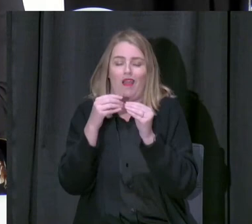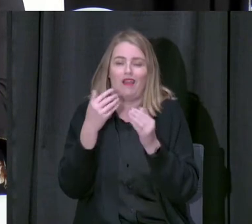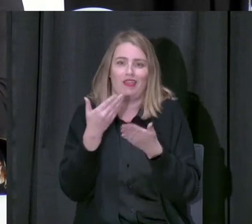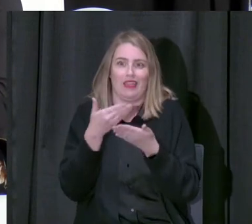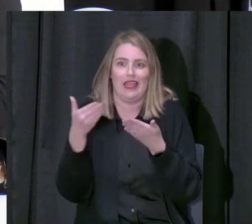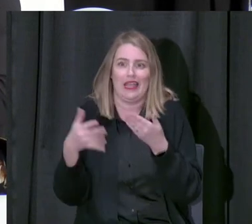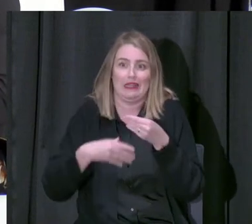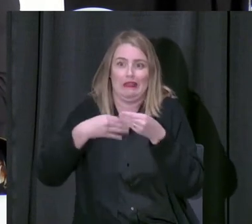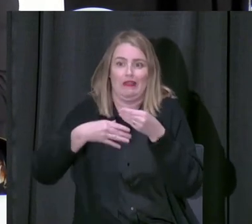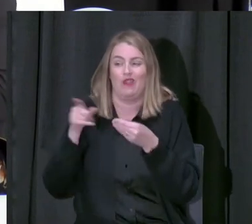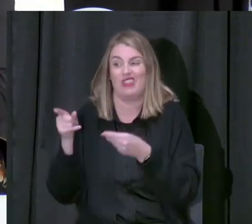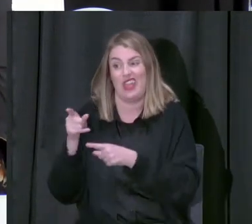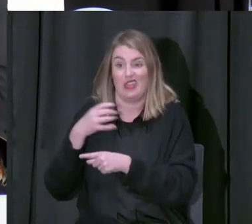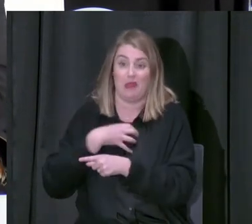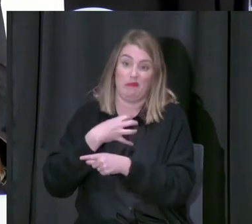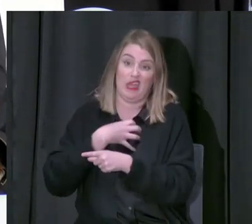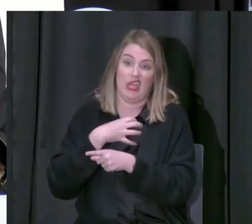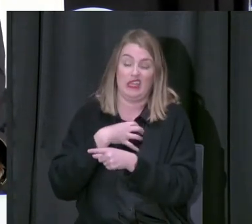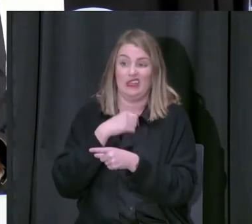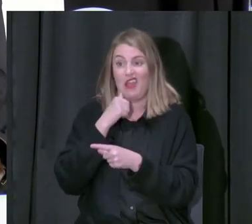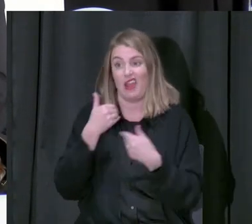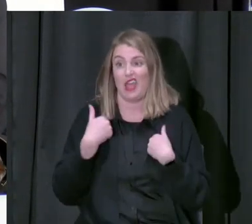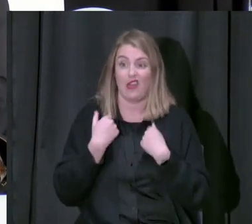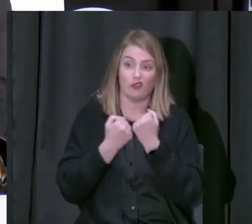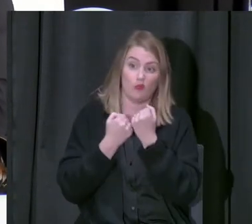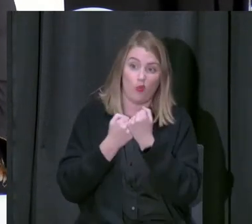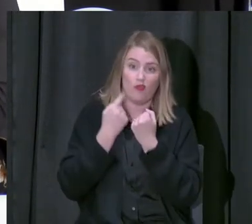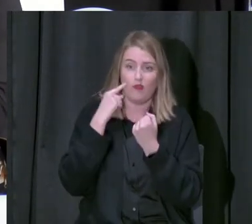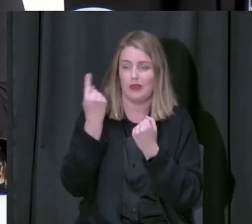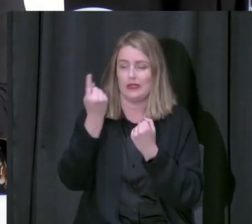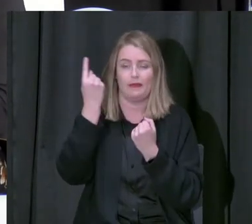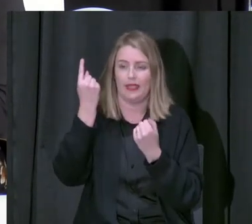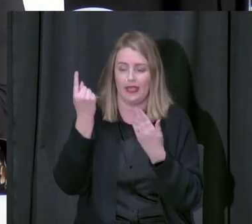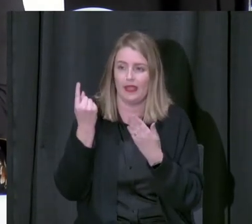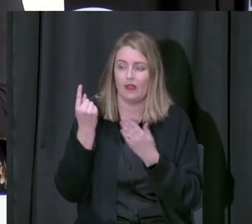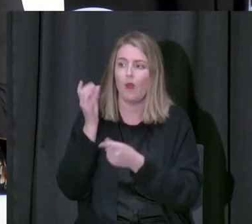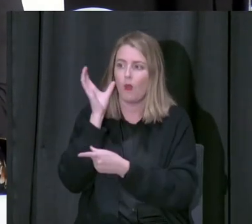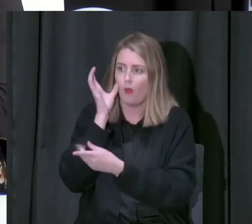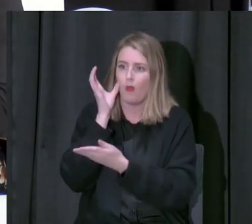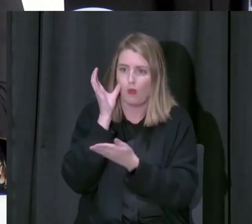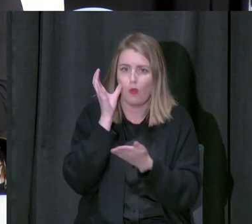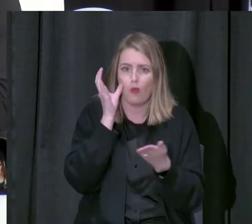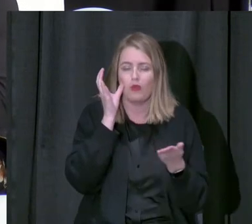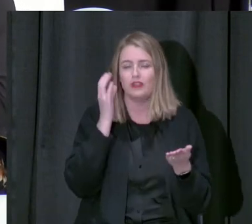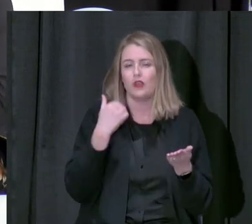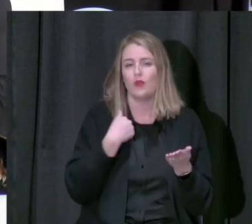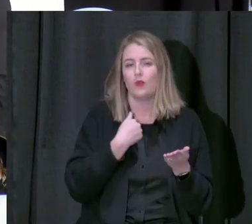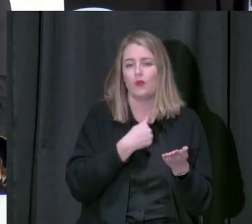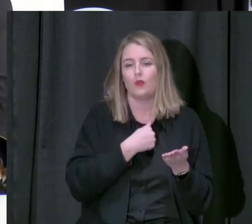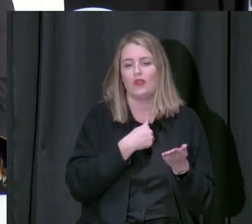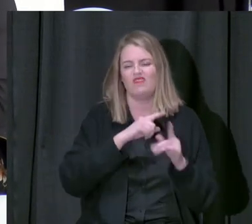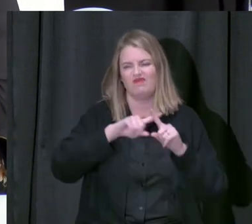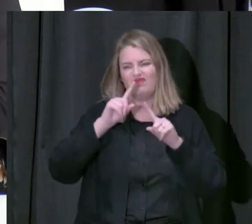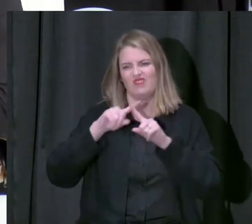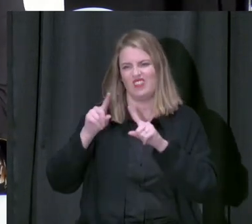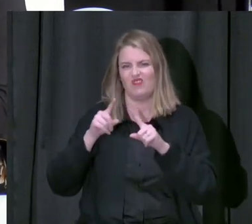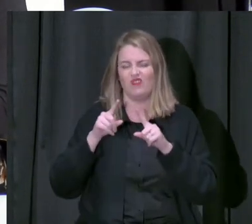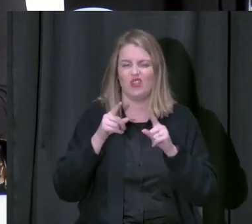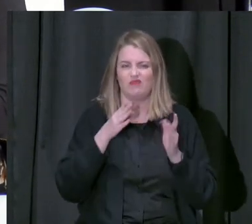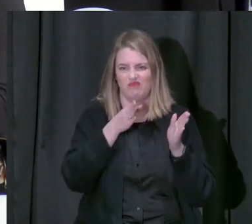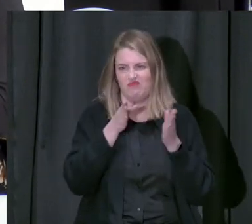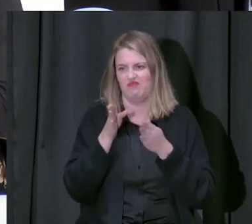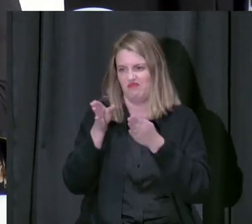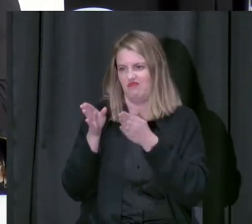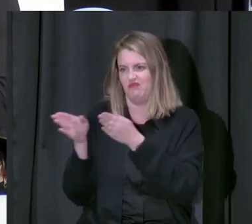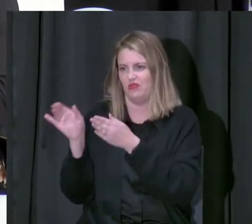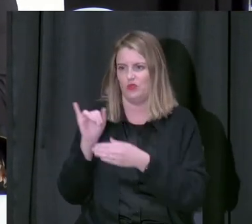or complaining about our lack of support for something or another. And so we look at multiple channels there, whether